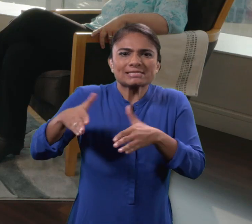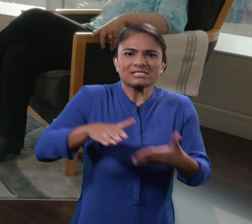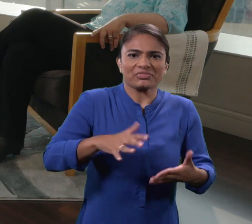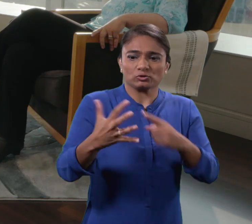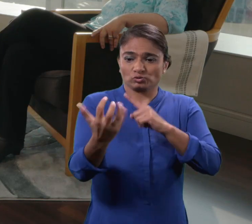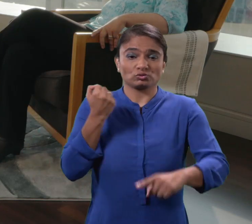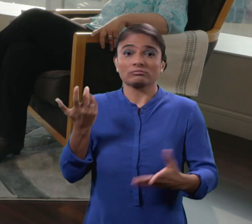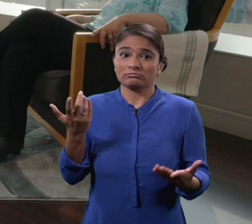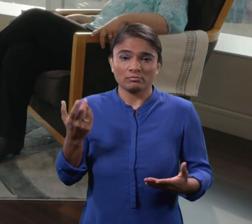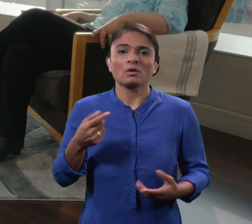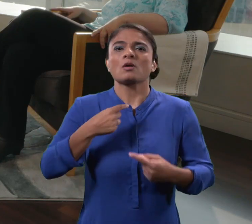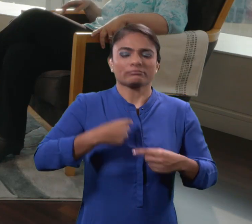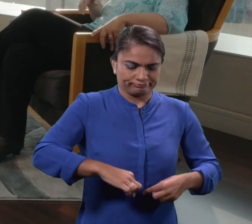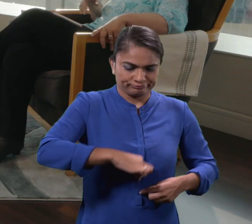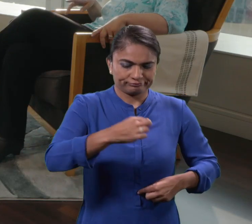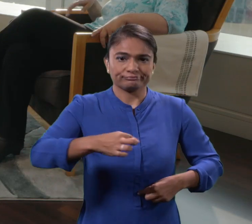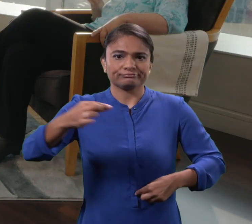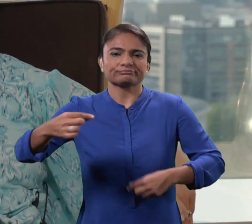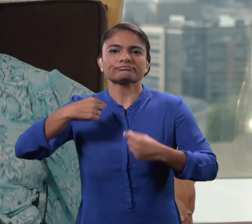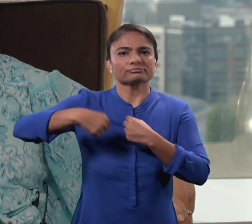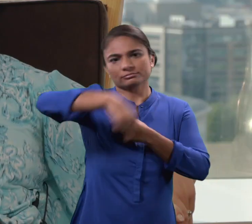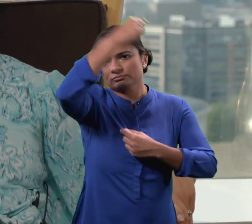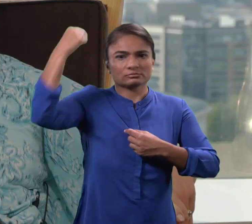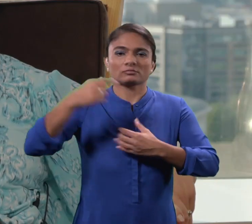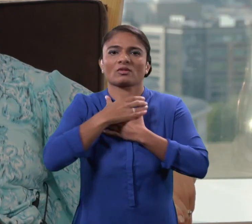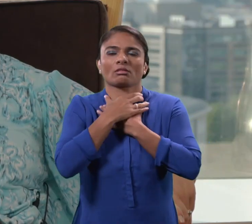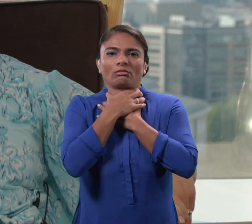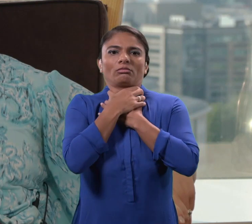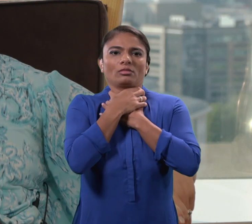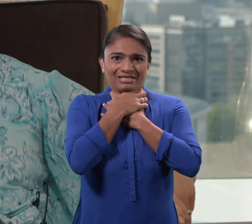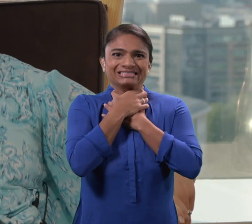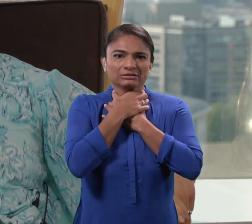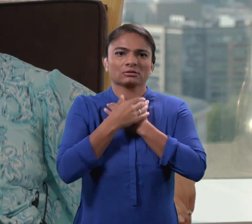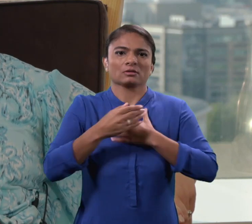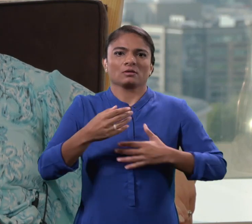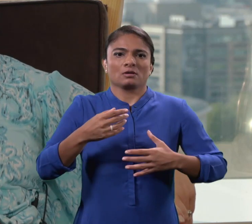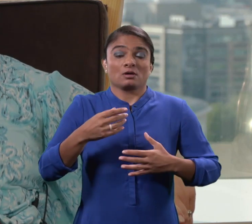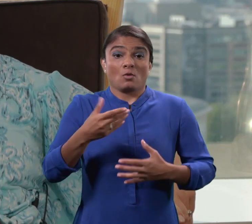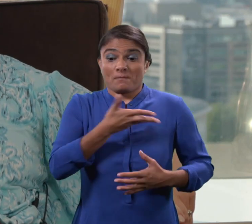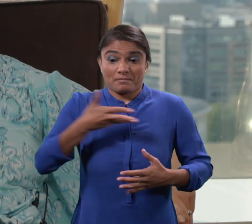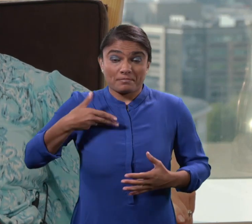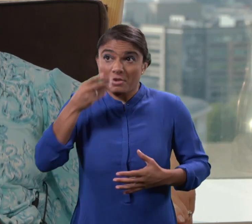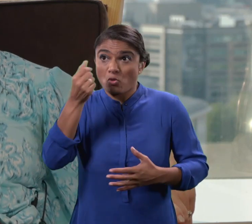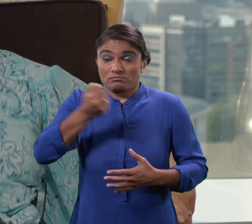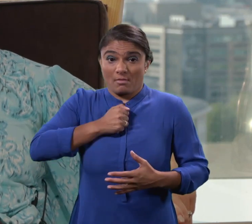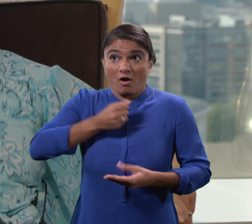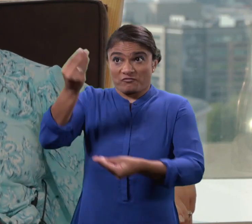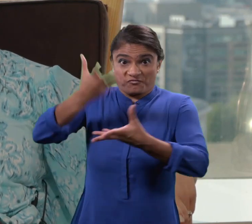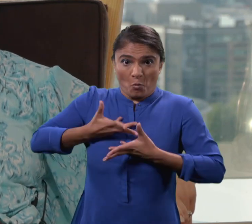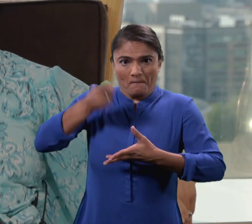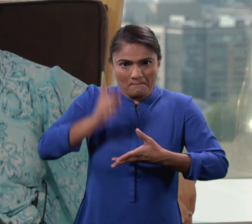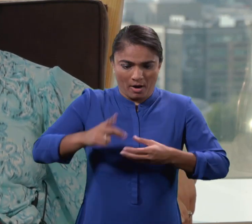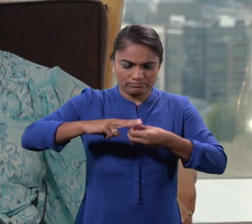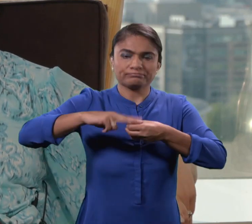So what happened in my case, the umbilical cord was around my neck, and they told